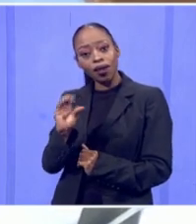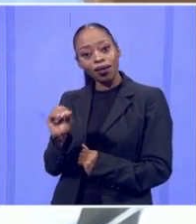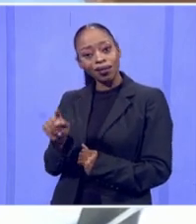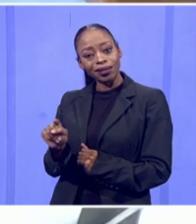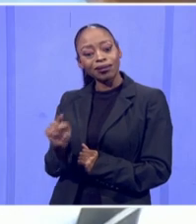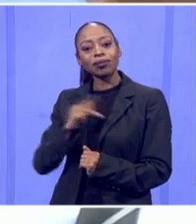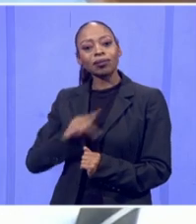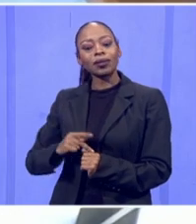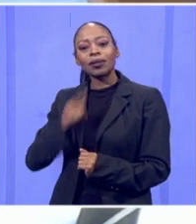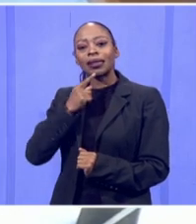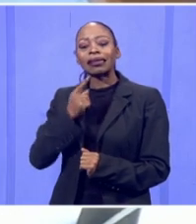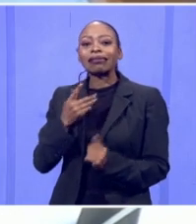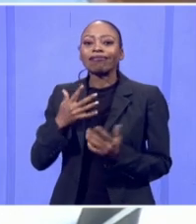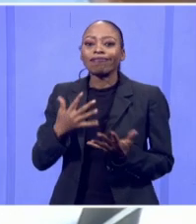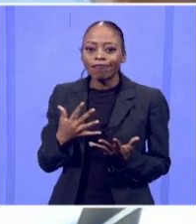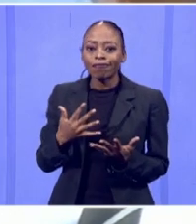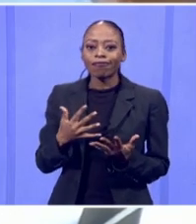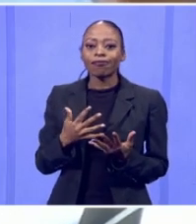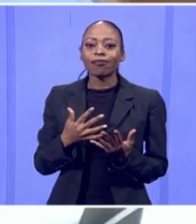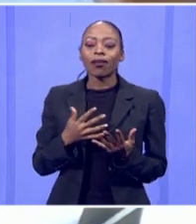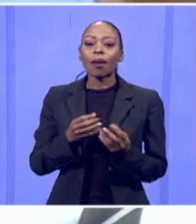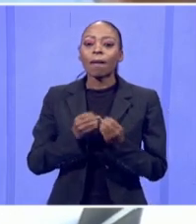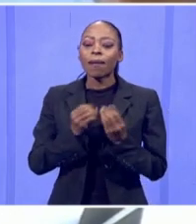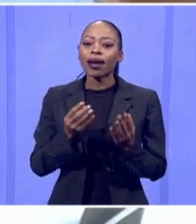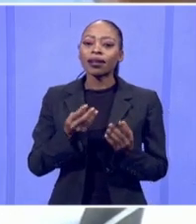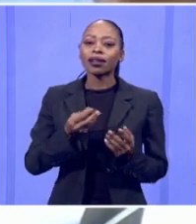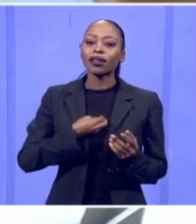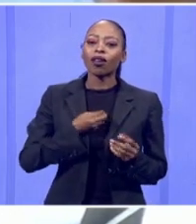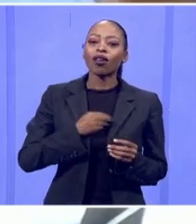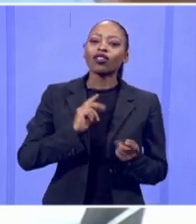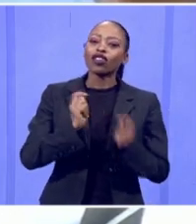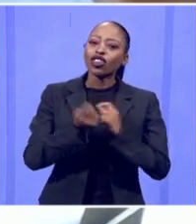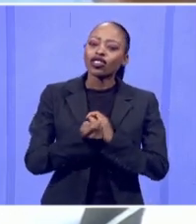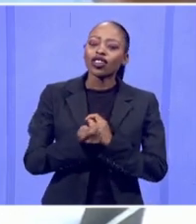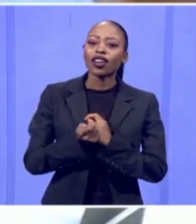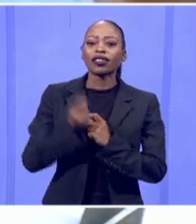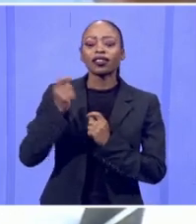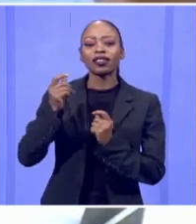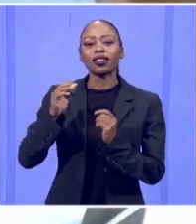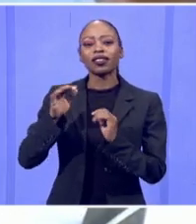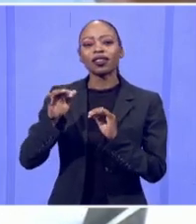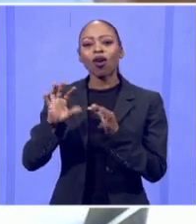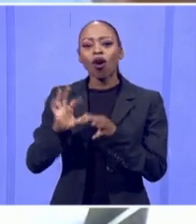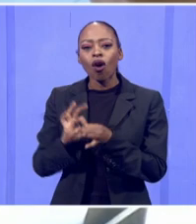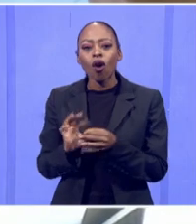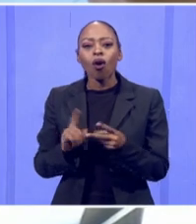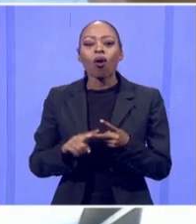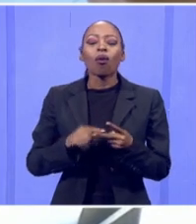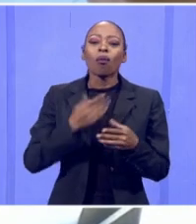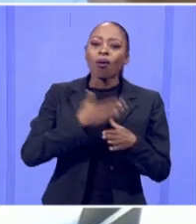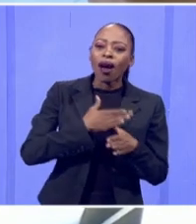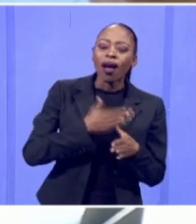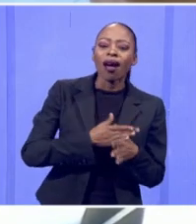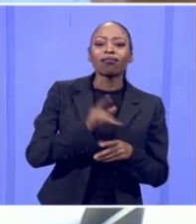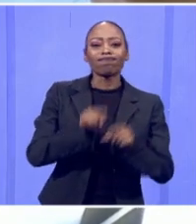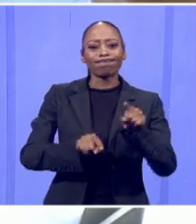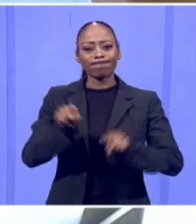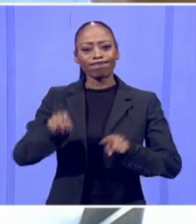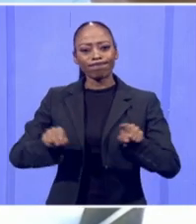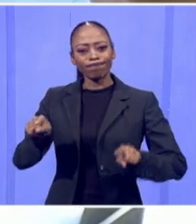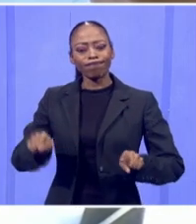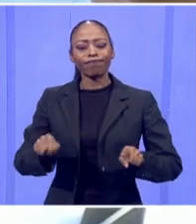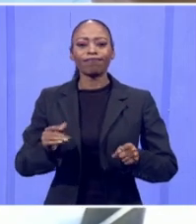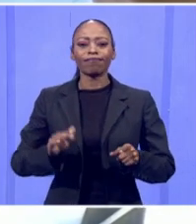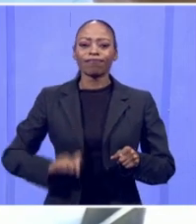1,500, as Premier say, there's lots of in-migration. Young people change places of residence, they change places of work, kids